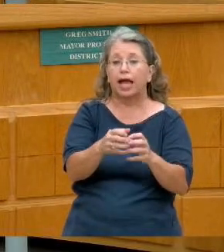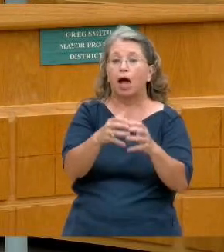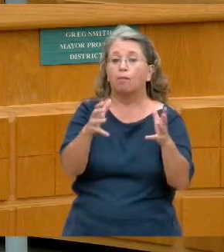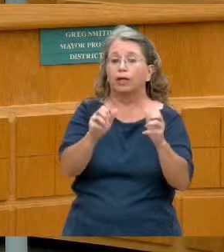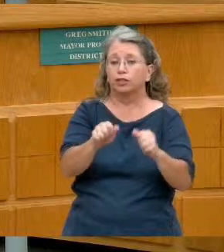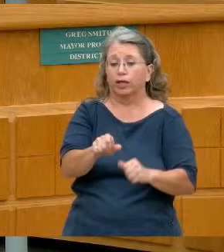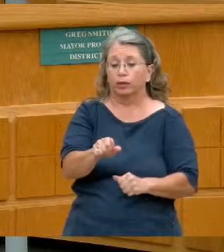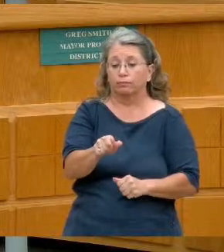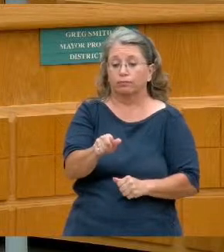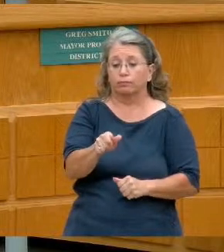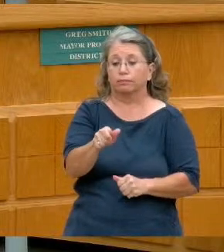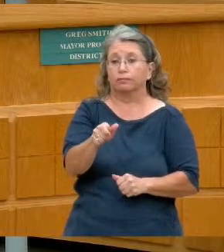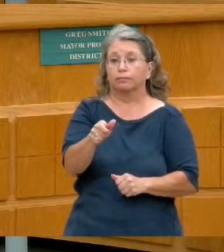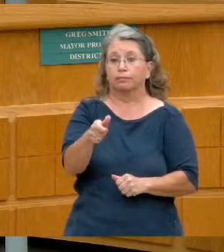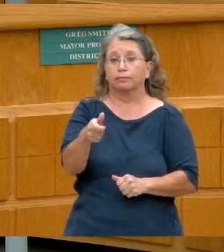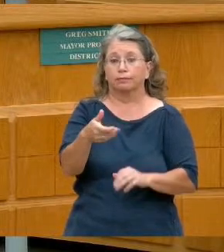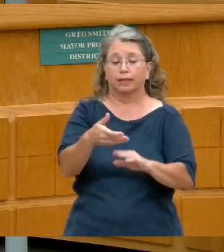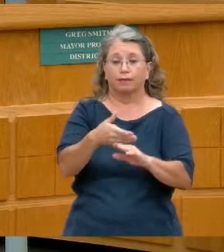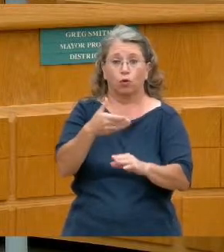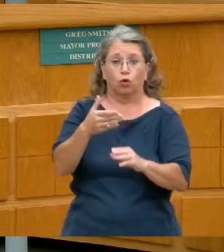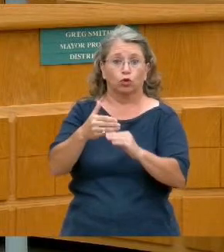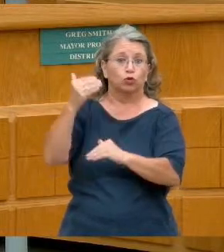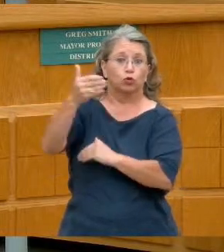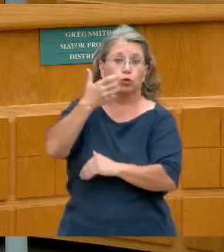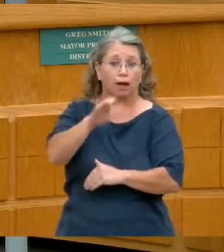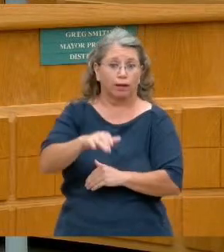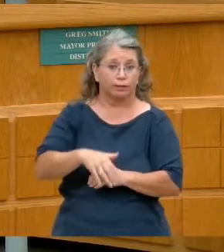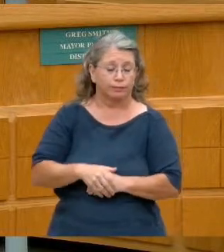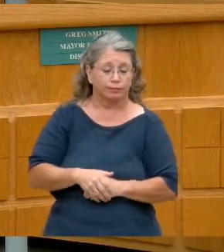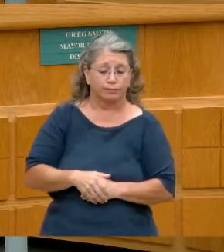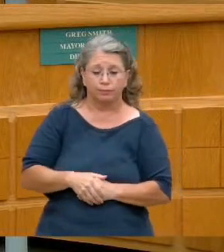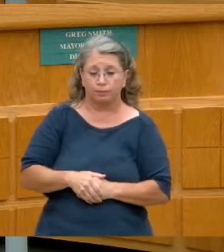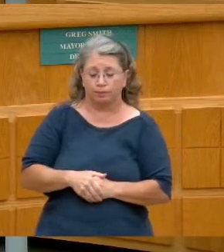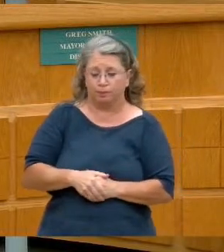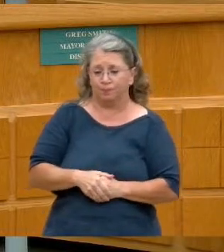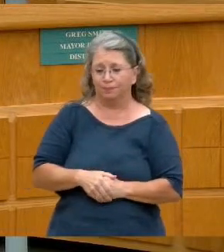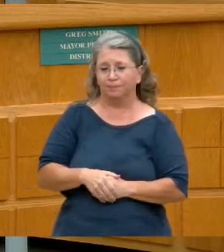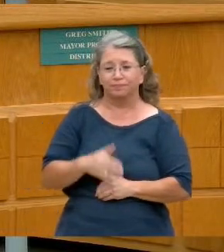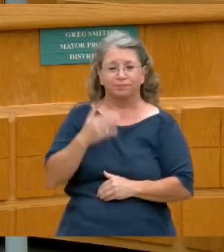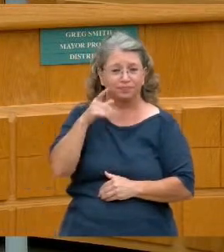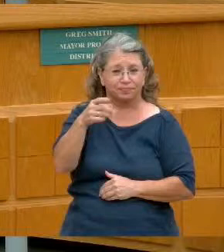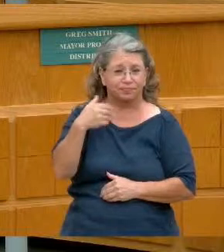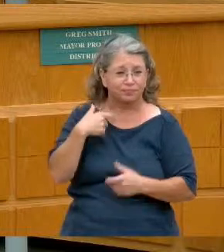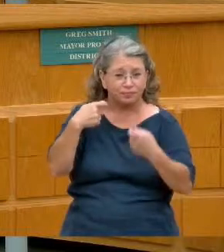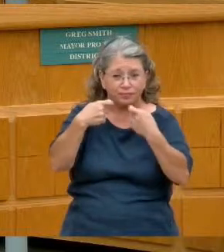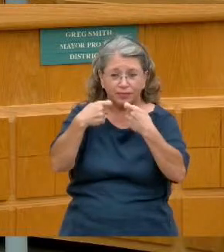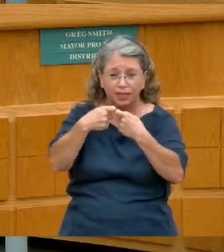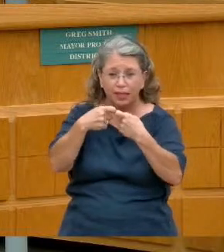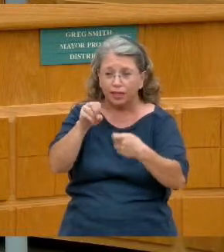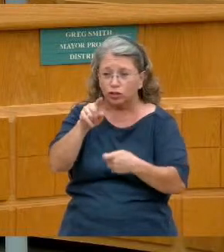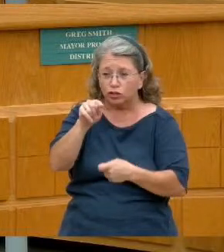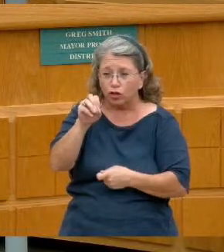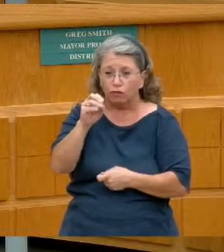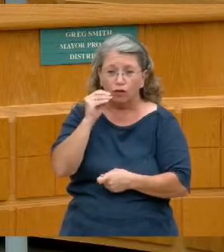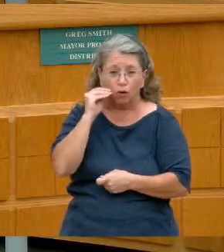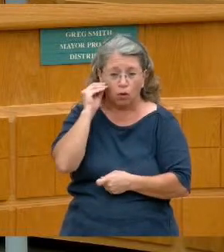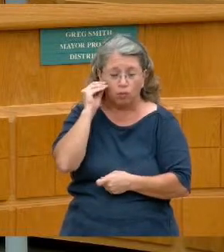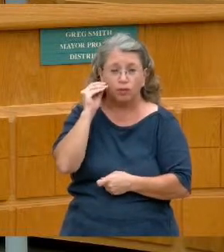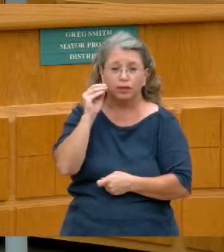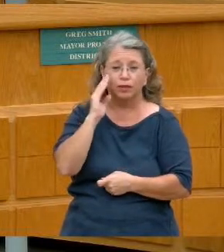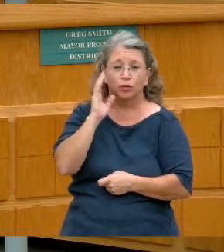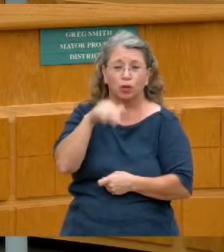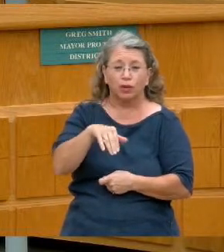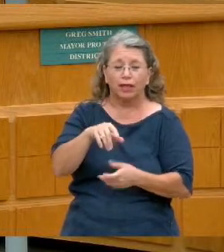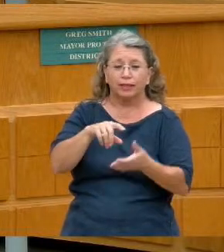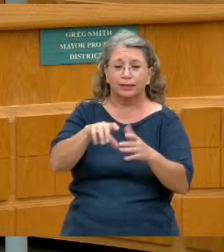too hot. I don't know if any of you have an electric stove at home, but if you do, or if you ever used one, what you realize is it takes a while between when you